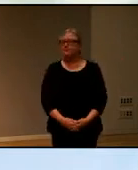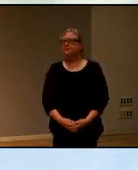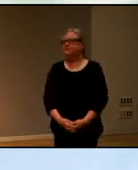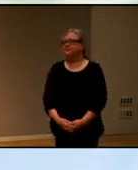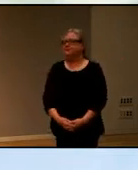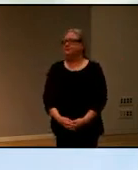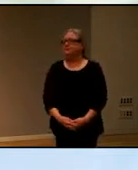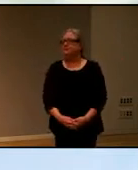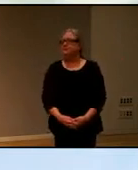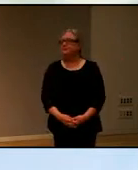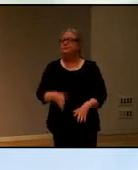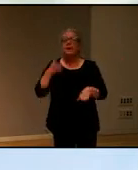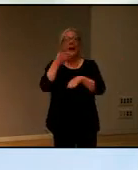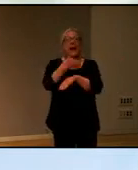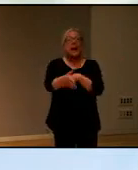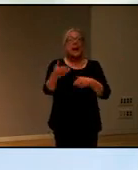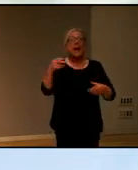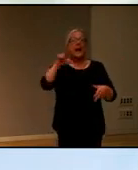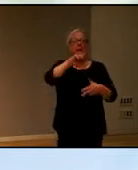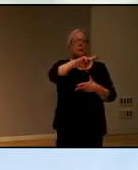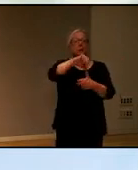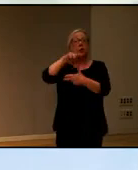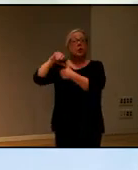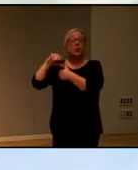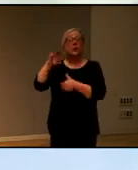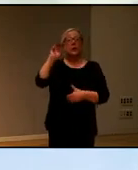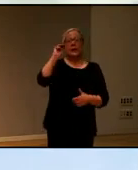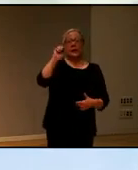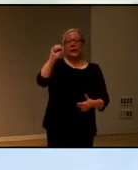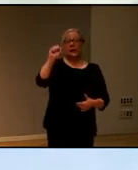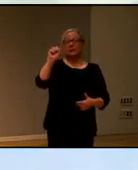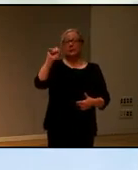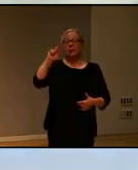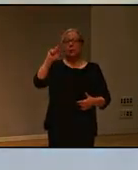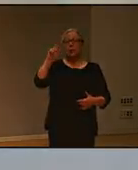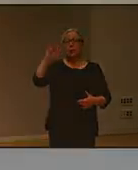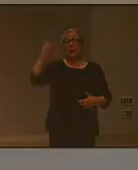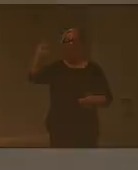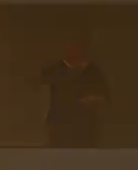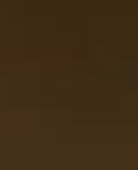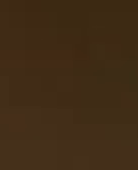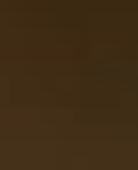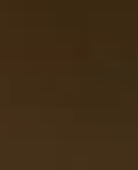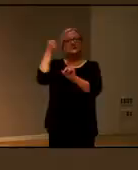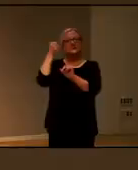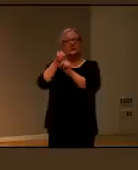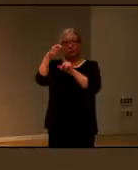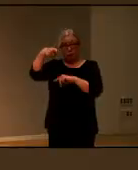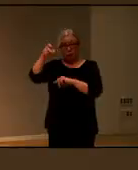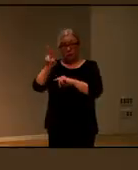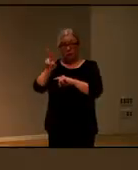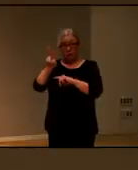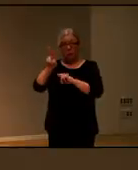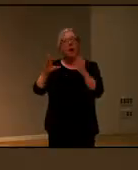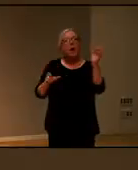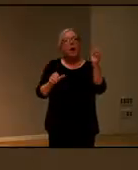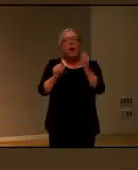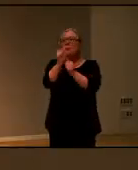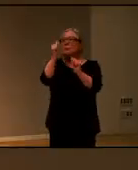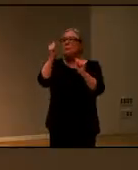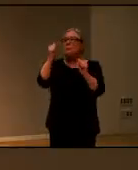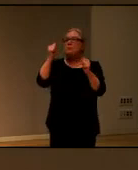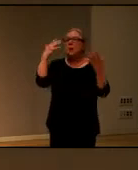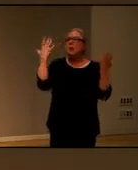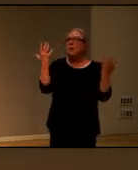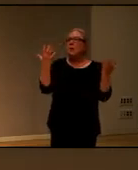Following Hurricane Maria, that struck Puerto Rico. The majority of saline, which is literally water